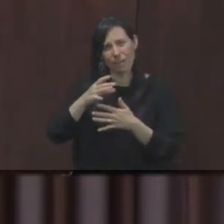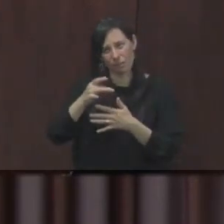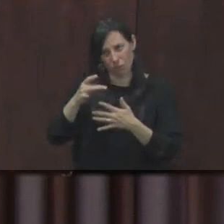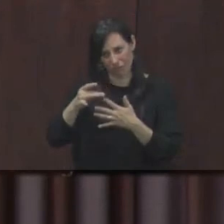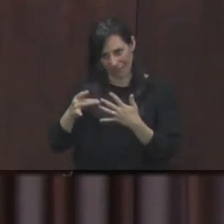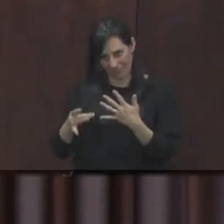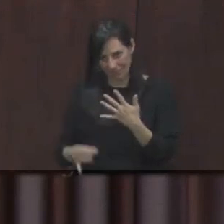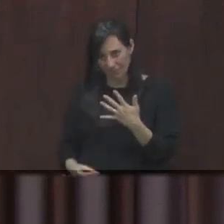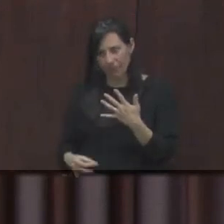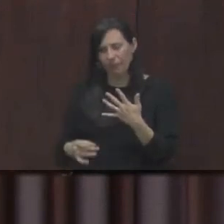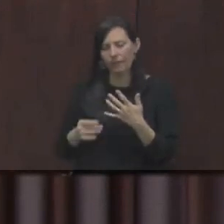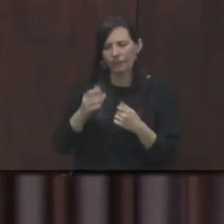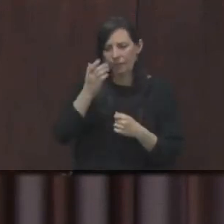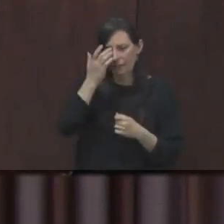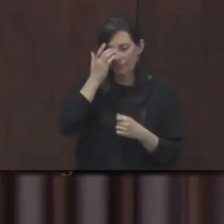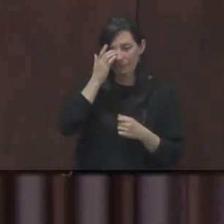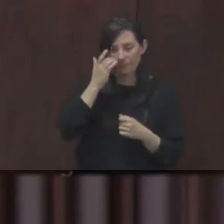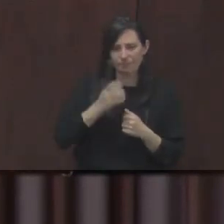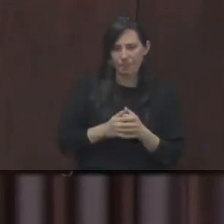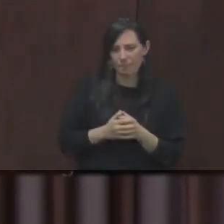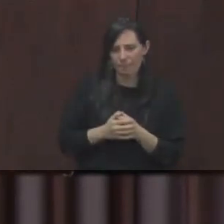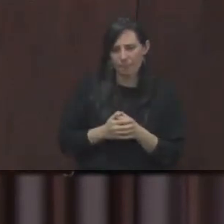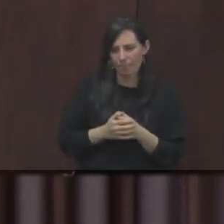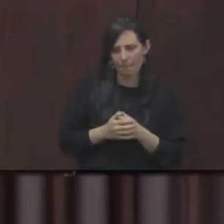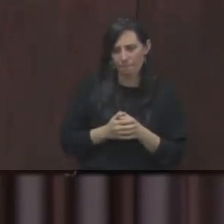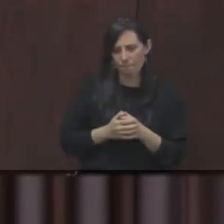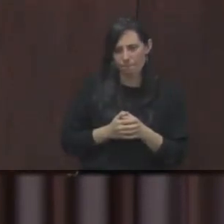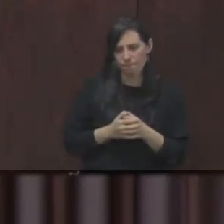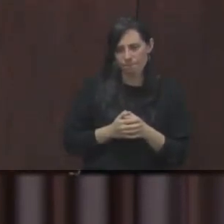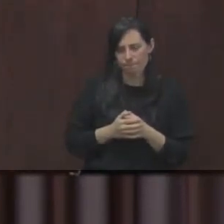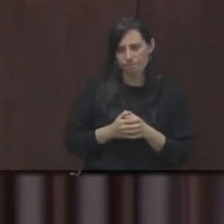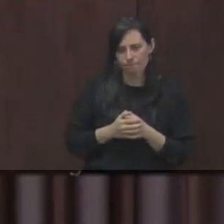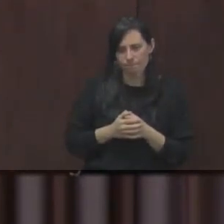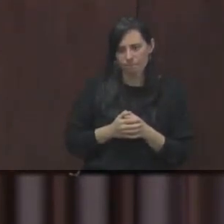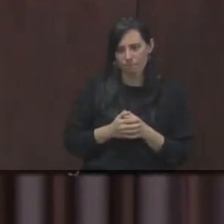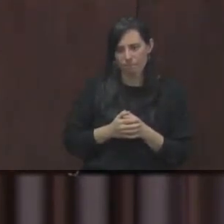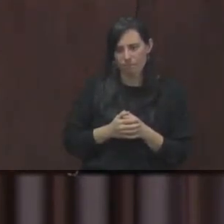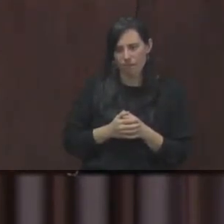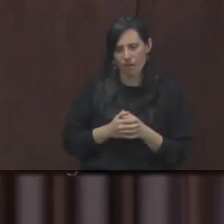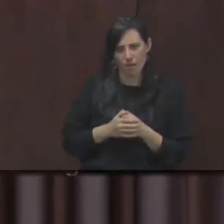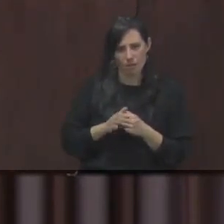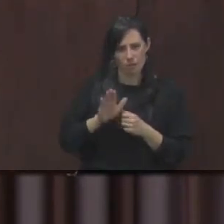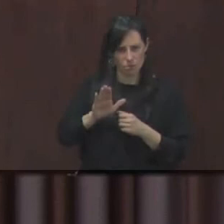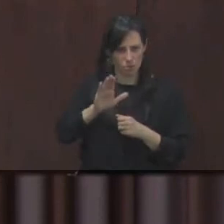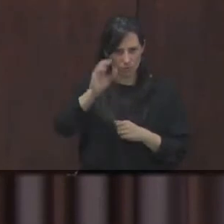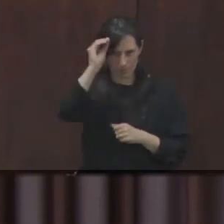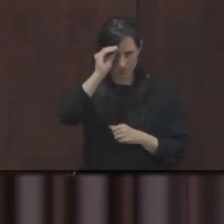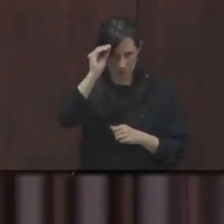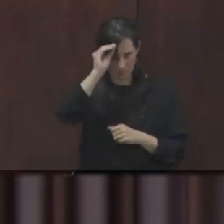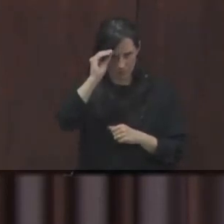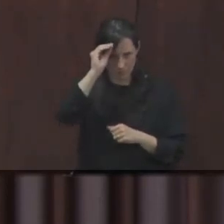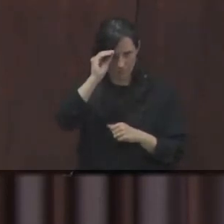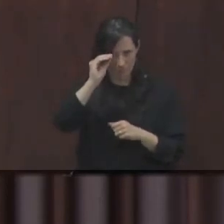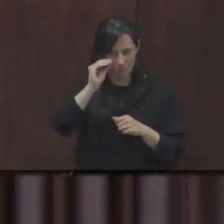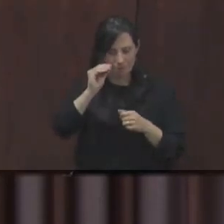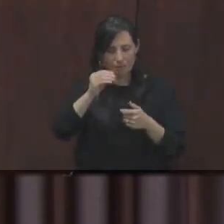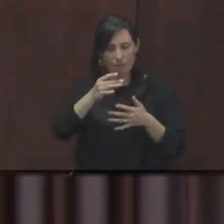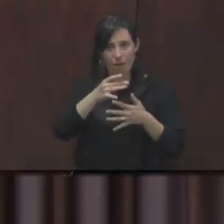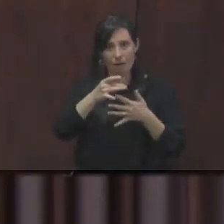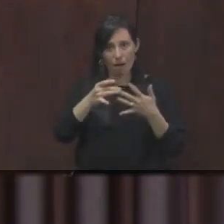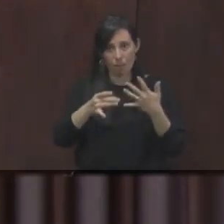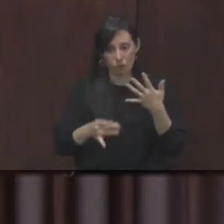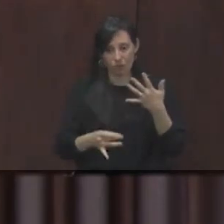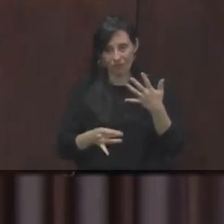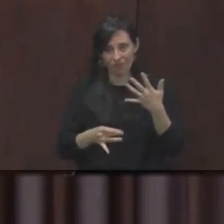What do you see as sort of where, the capacity of the hospital, when you sort of start running out of options, and the scenario of